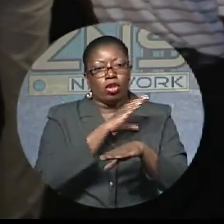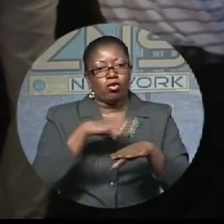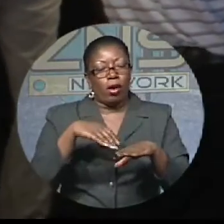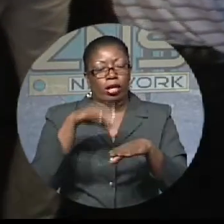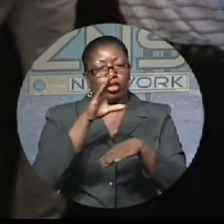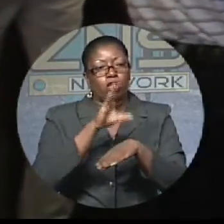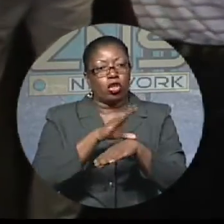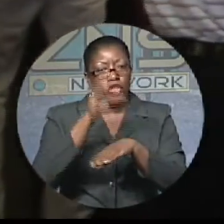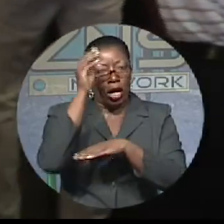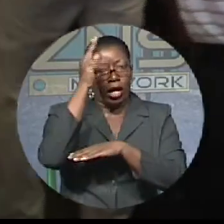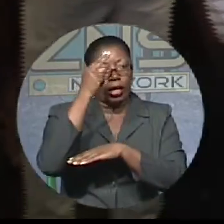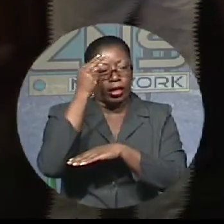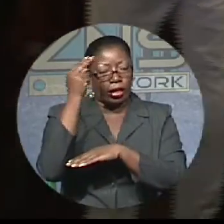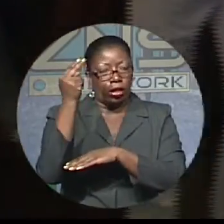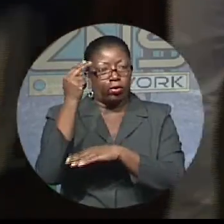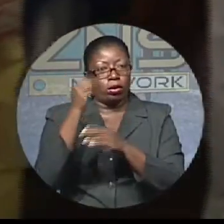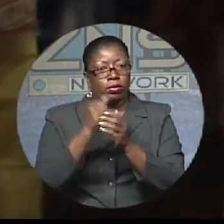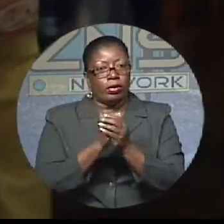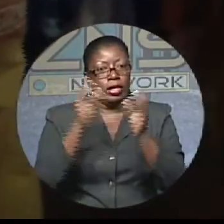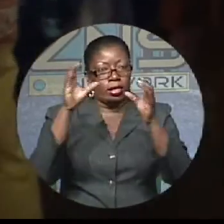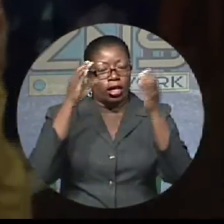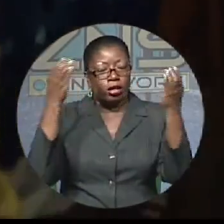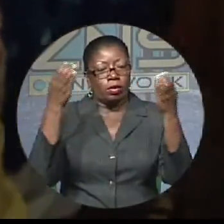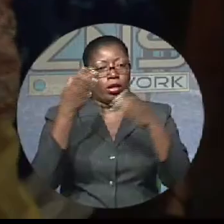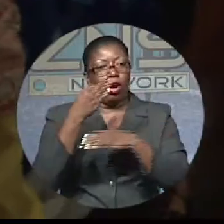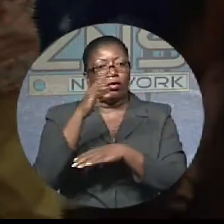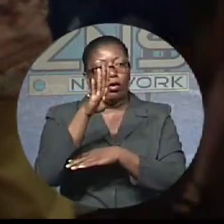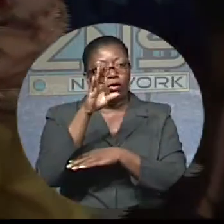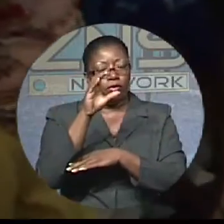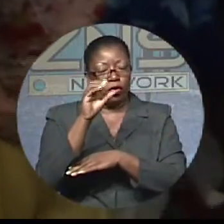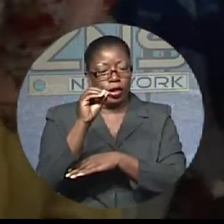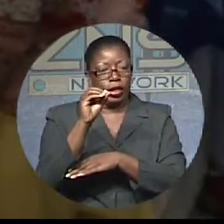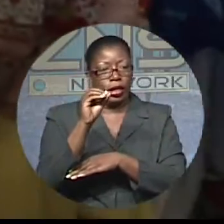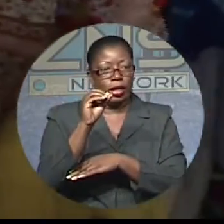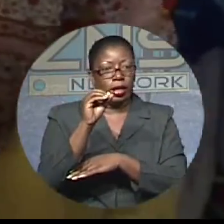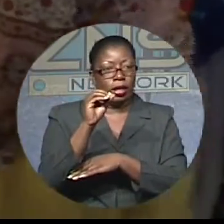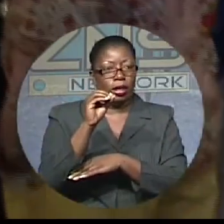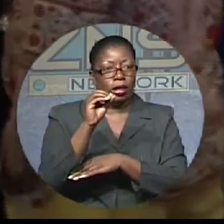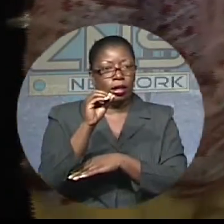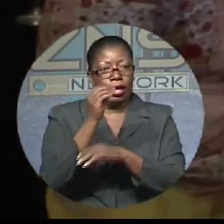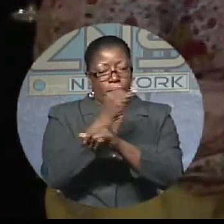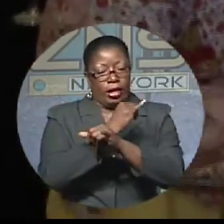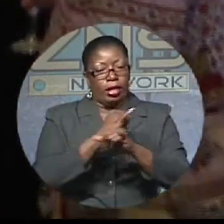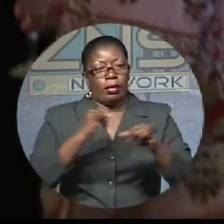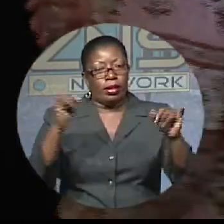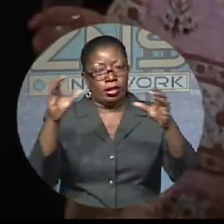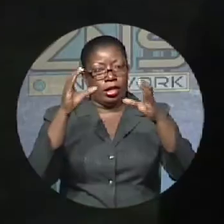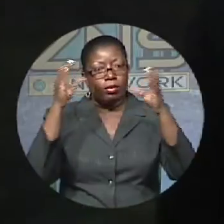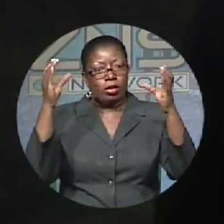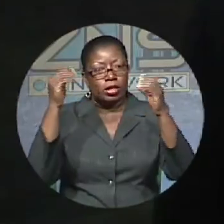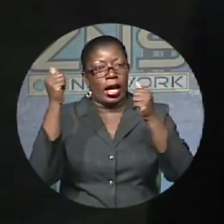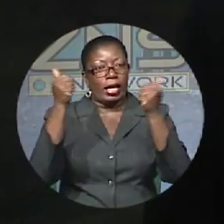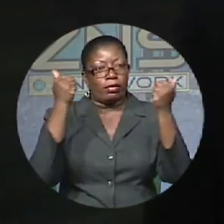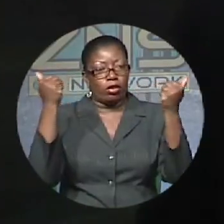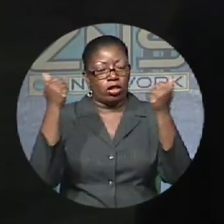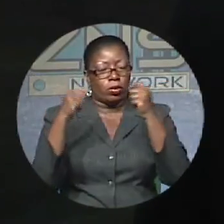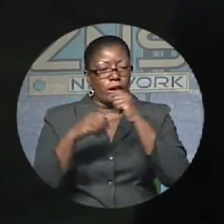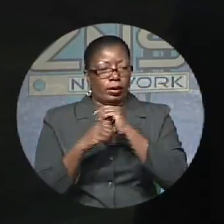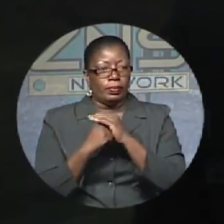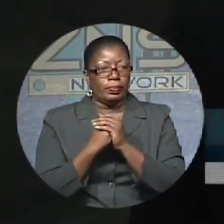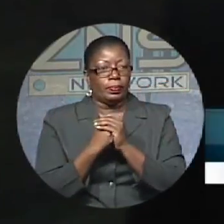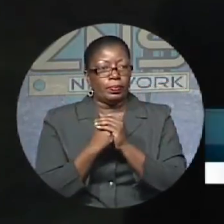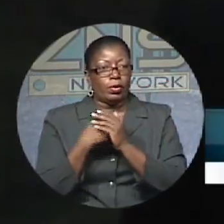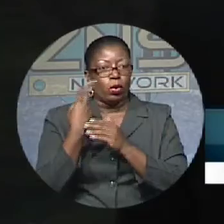an official cultural offering in celebration of the country's 40th independence anniversary. We are proud to